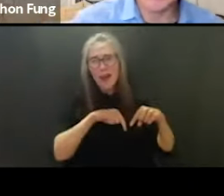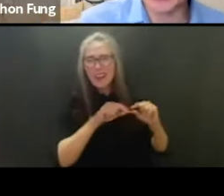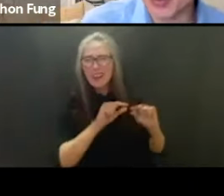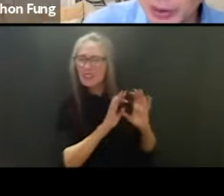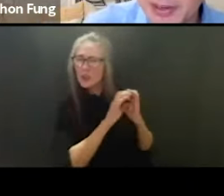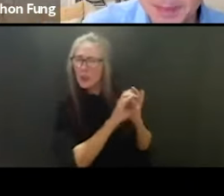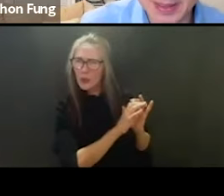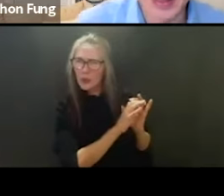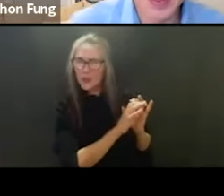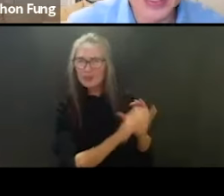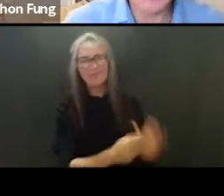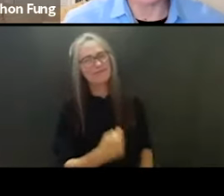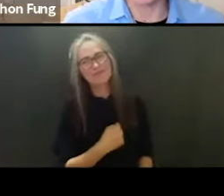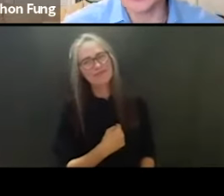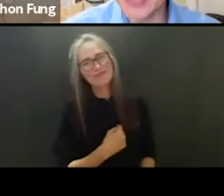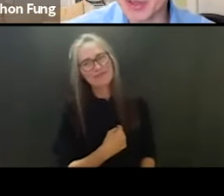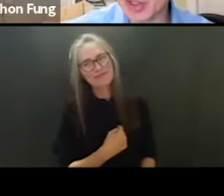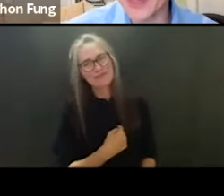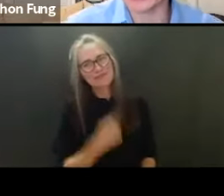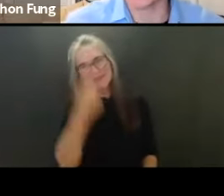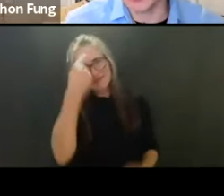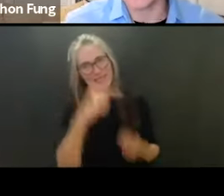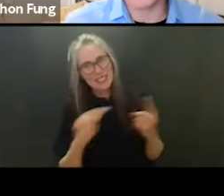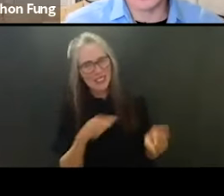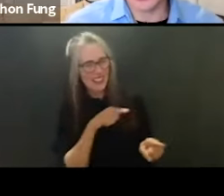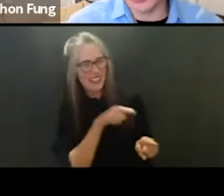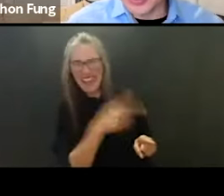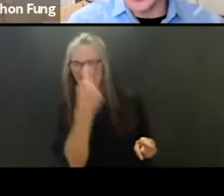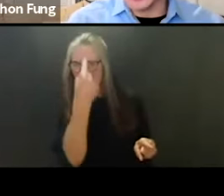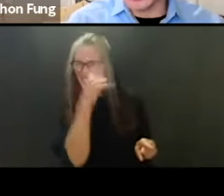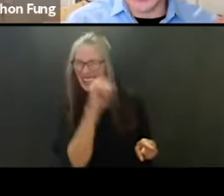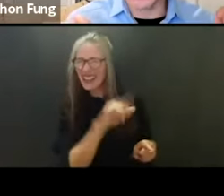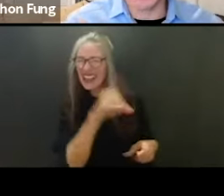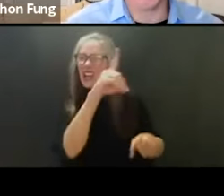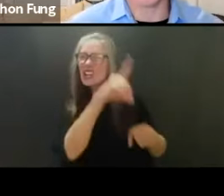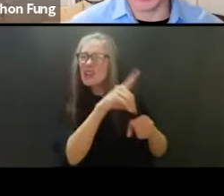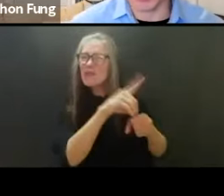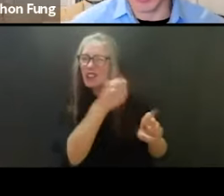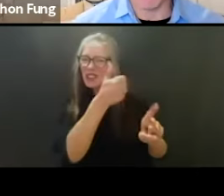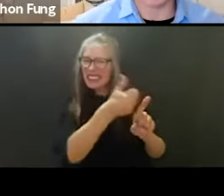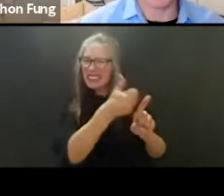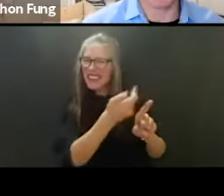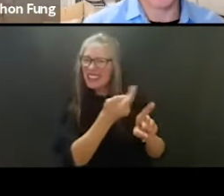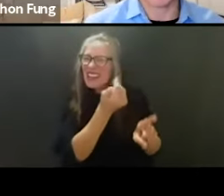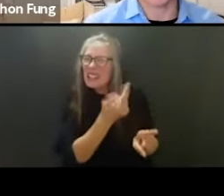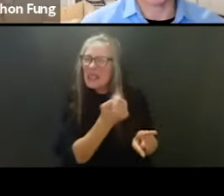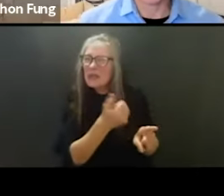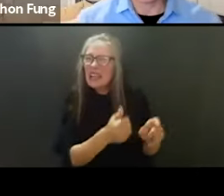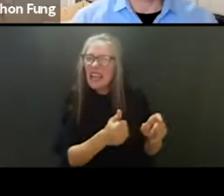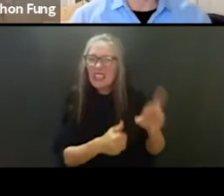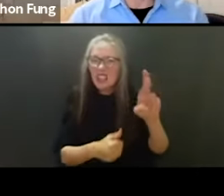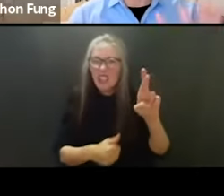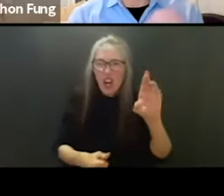I think it wouldn't be. I think there was a democratic rot associated with that long, narrow aperture period.